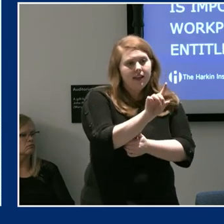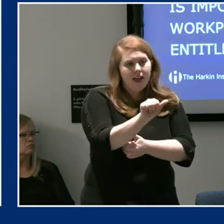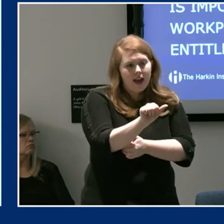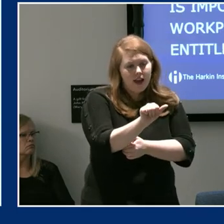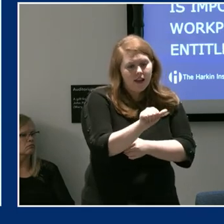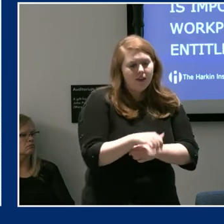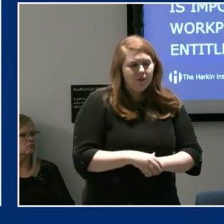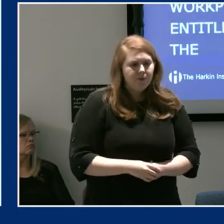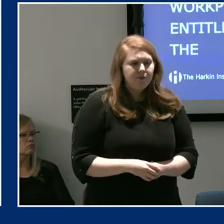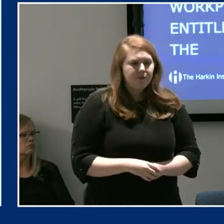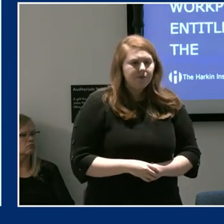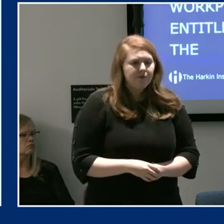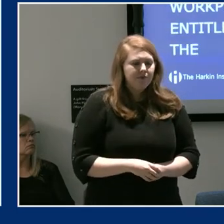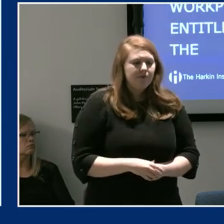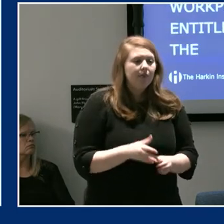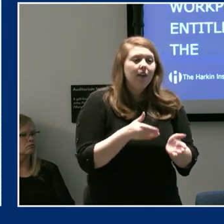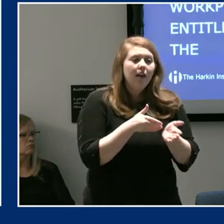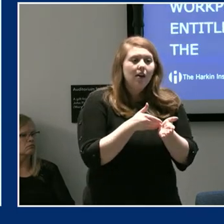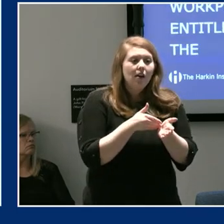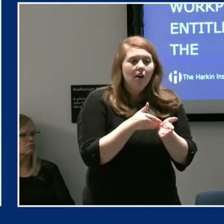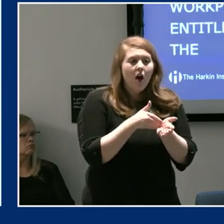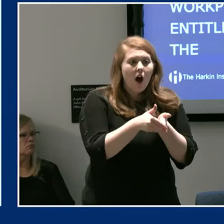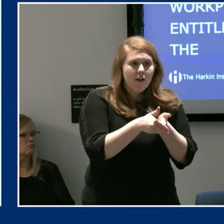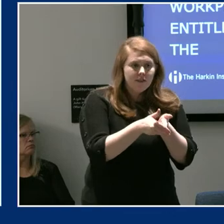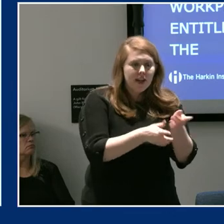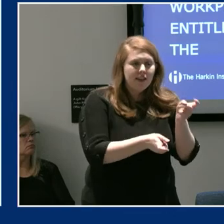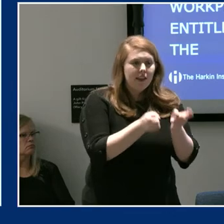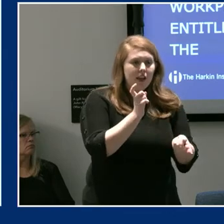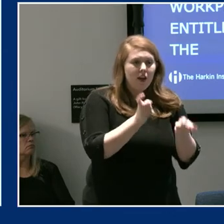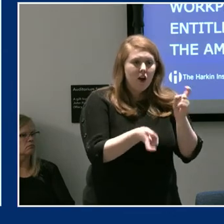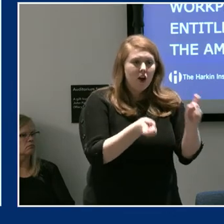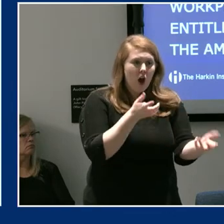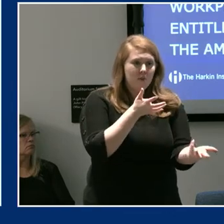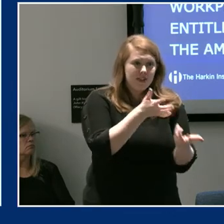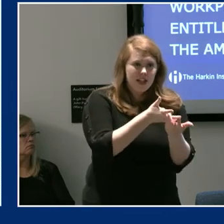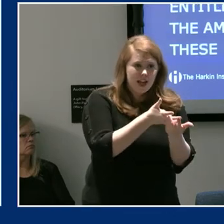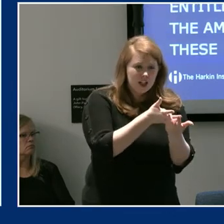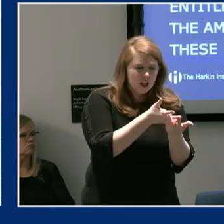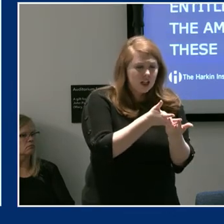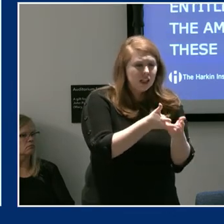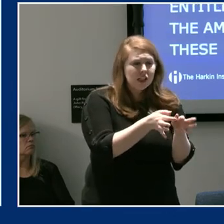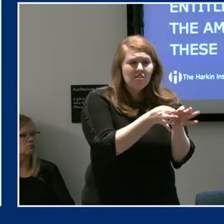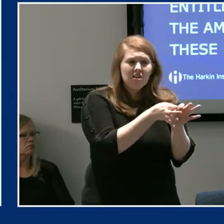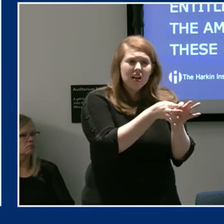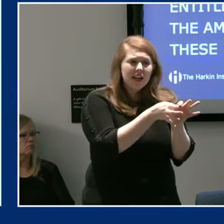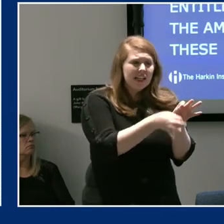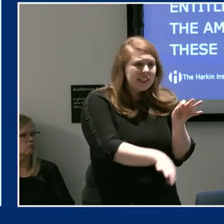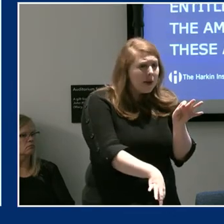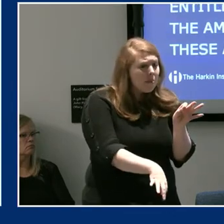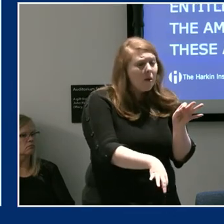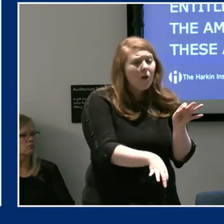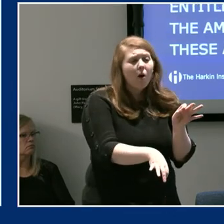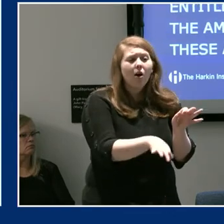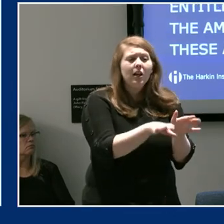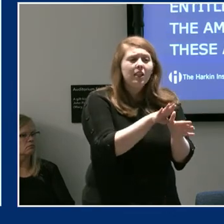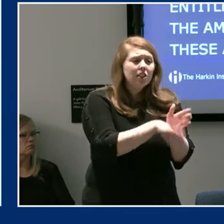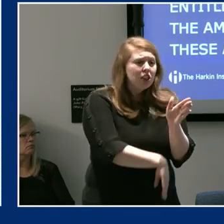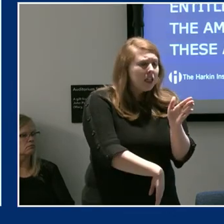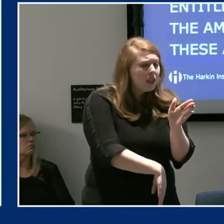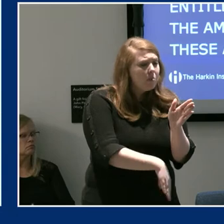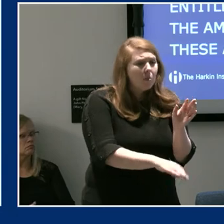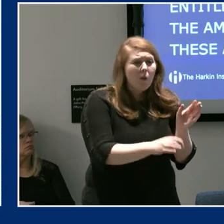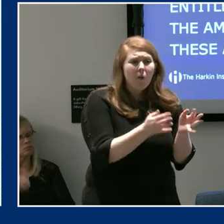Disabilities Act. And often these accommodations can be relatively simple, inexpensive, or at